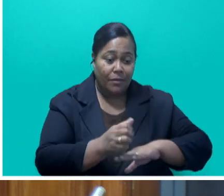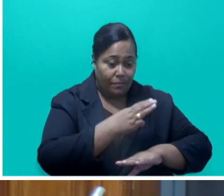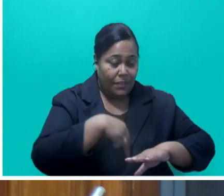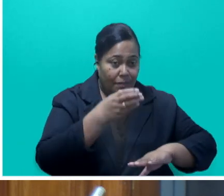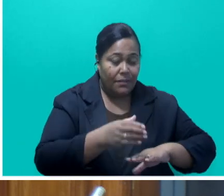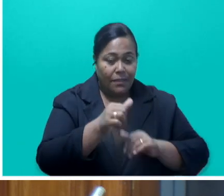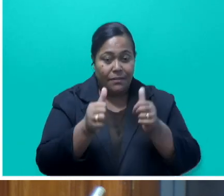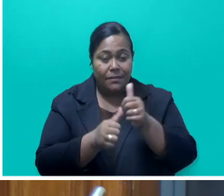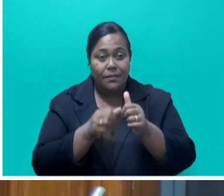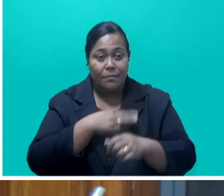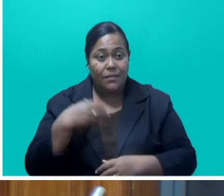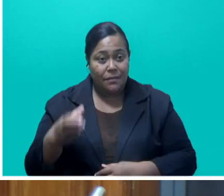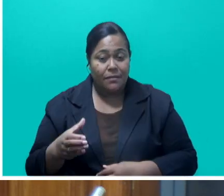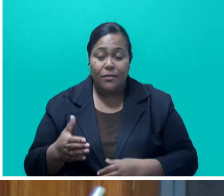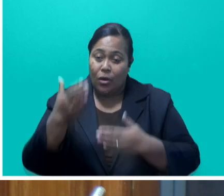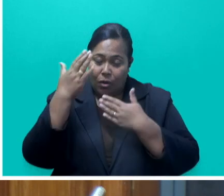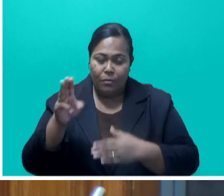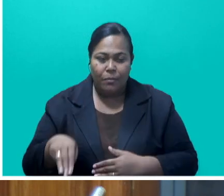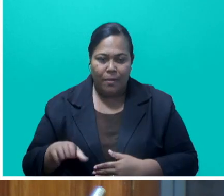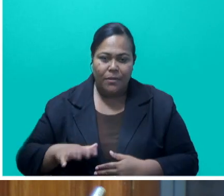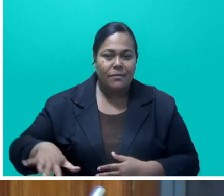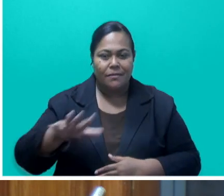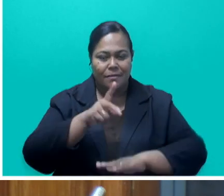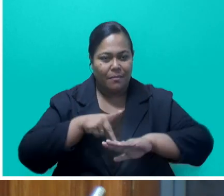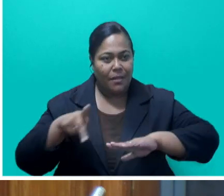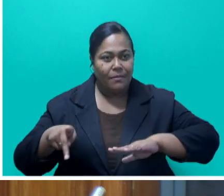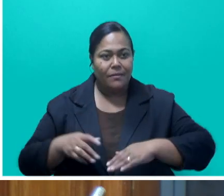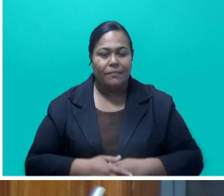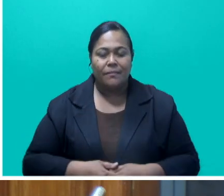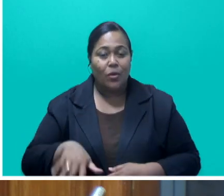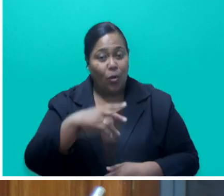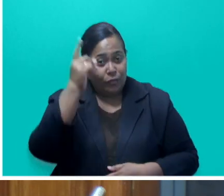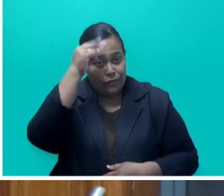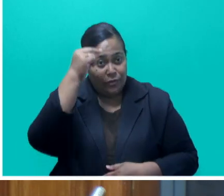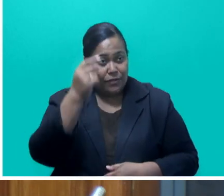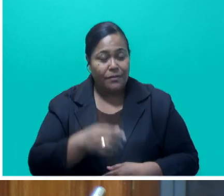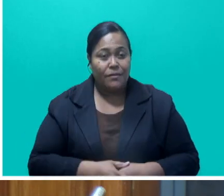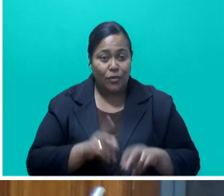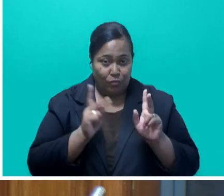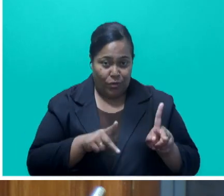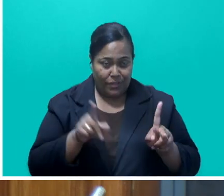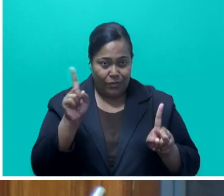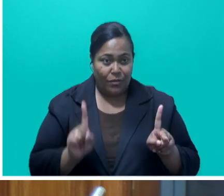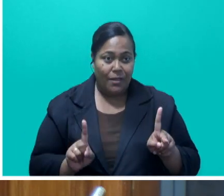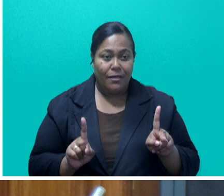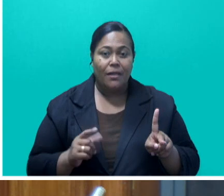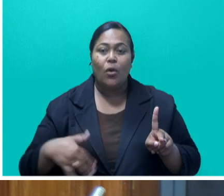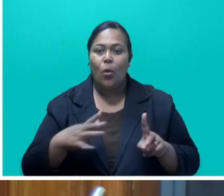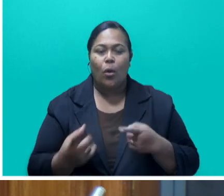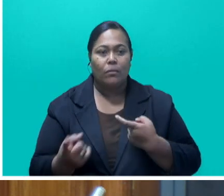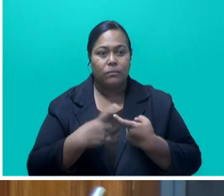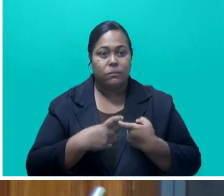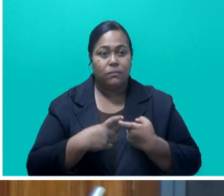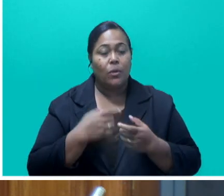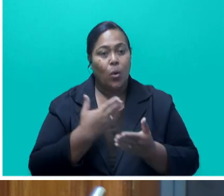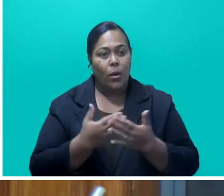Ministers, Honourable Members of Parliament, fellow Fijians present here today and those connecting on